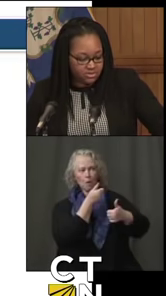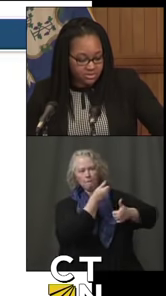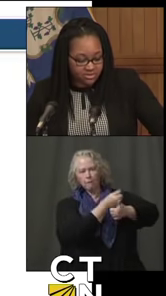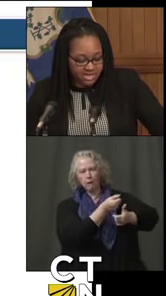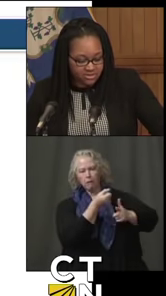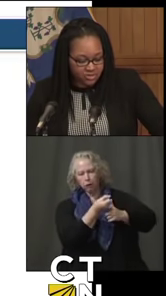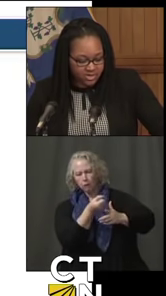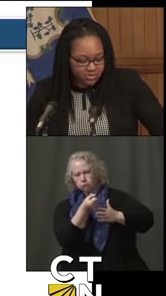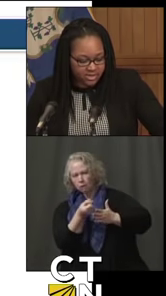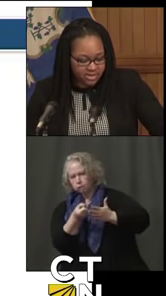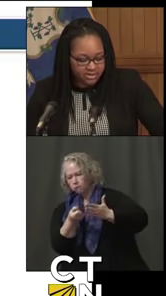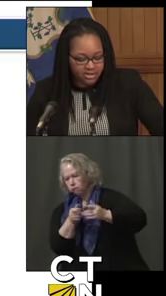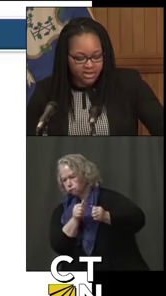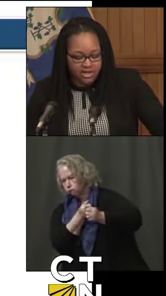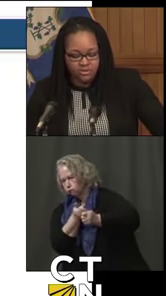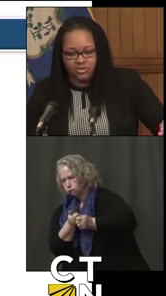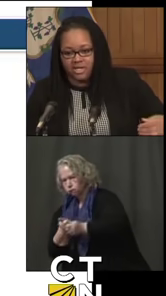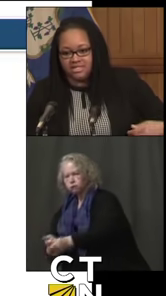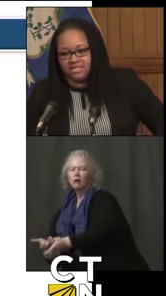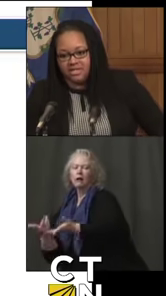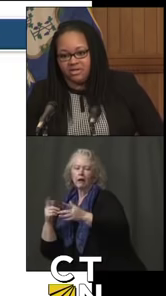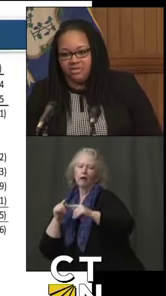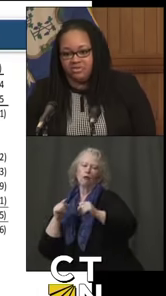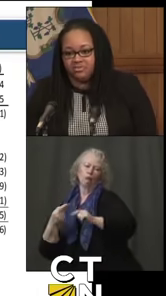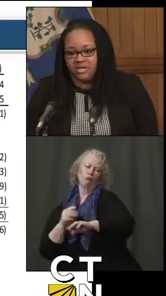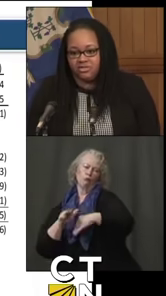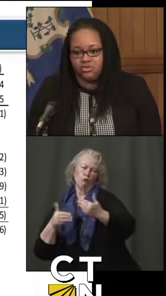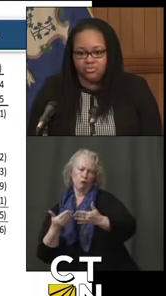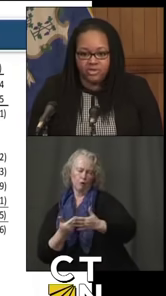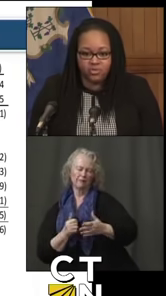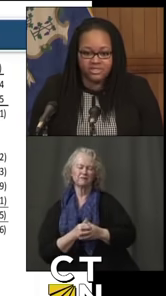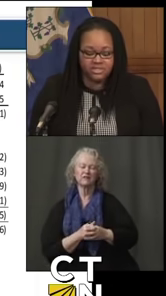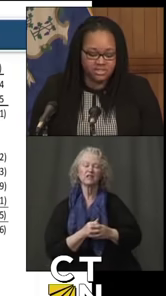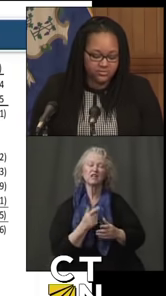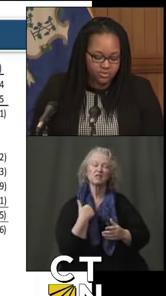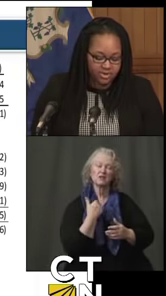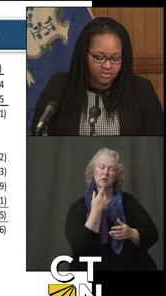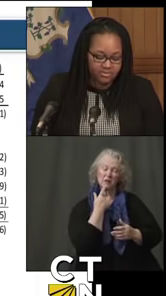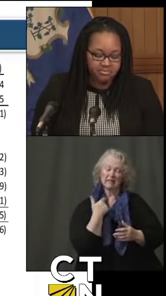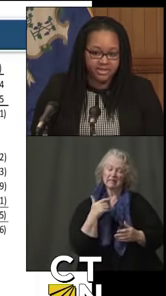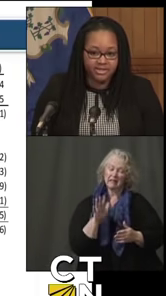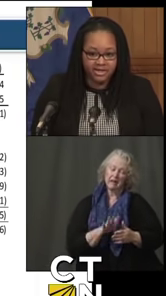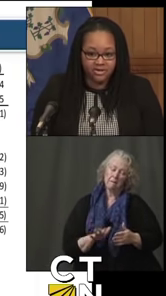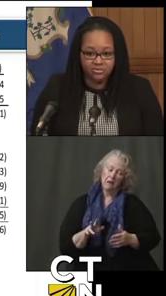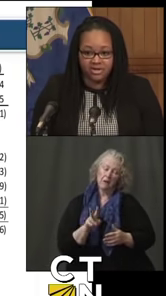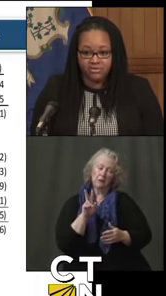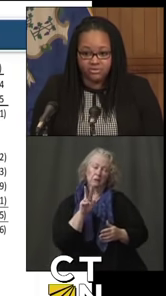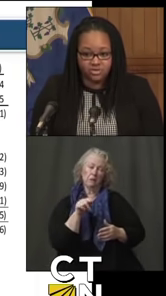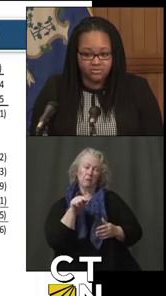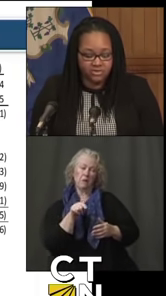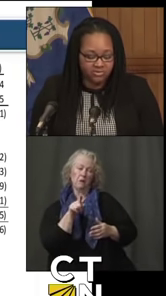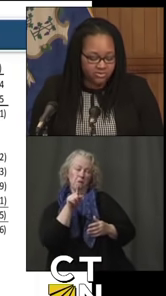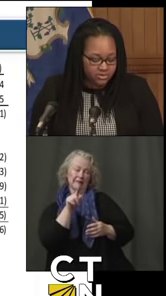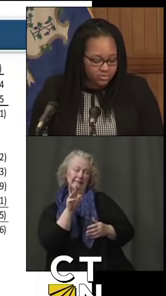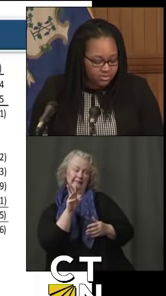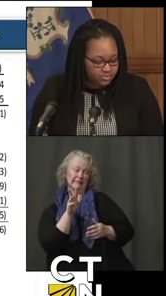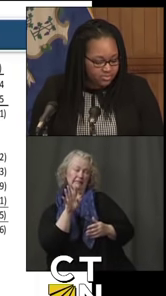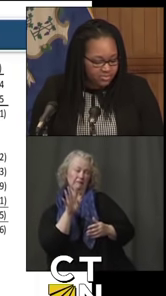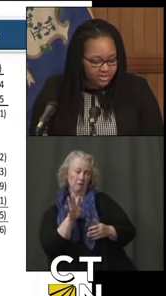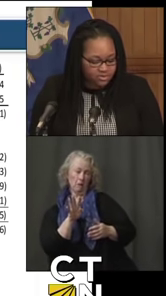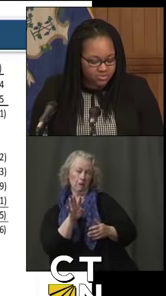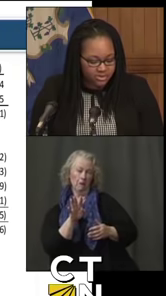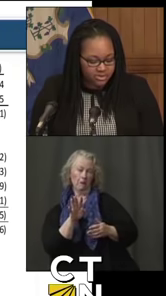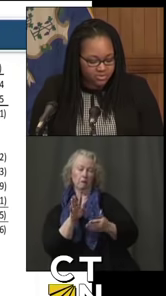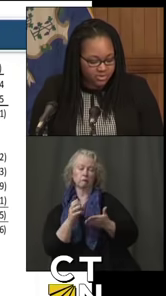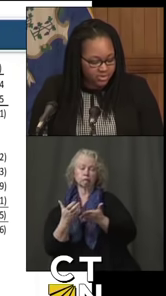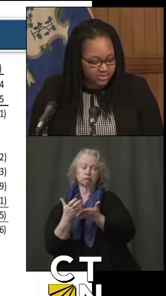fiscal 2021? As indicated, we have about a $2.164 billion revenue shortfall. Revenues will come